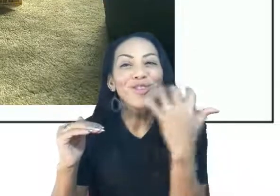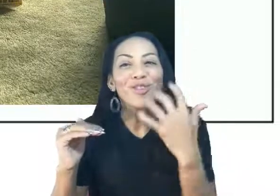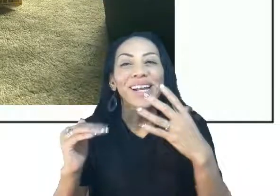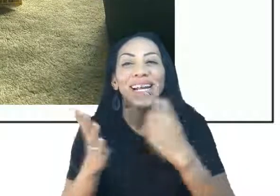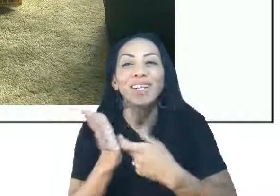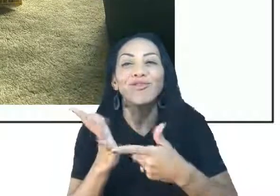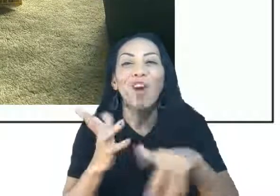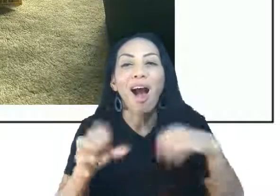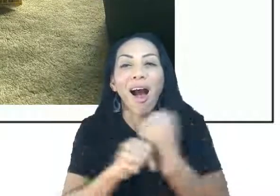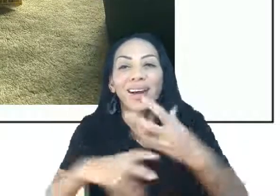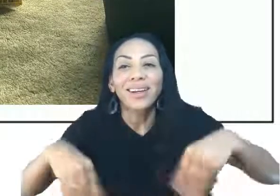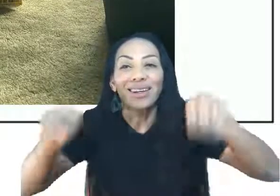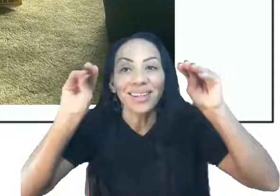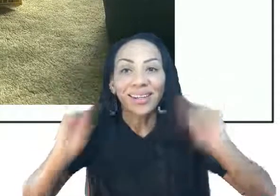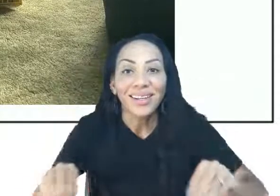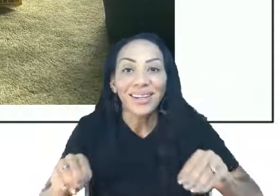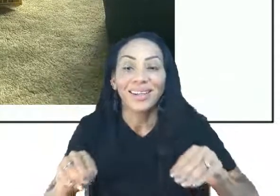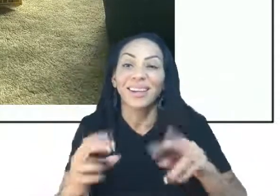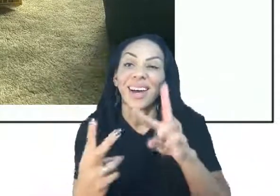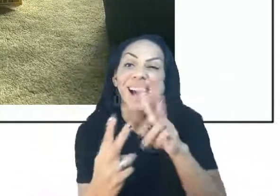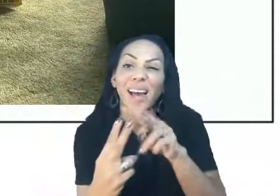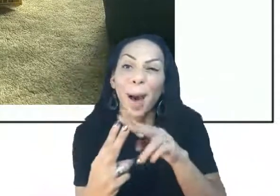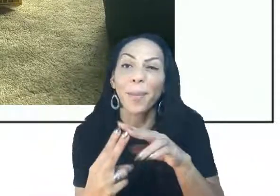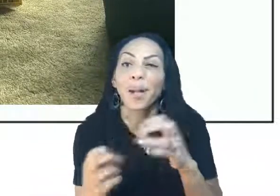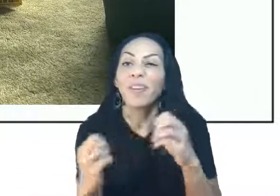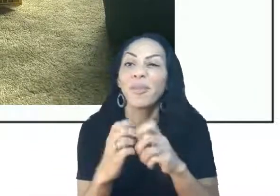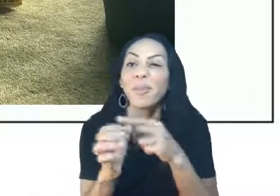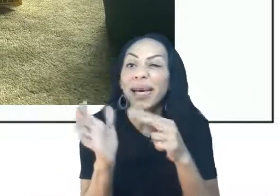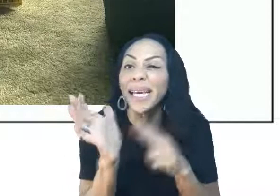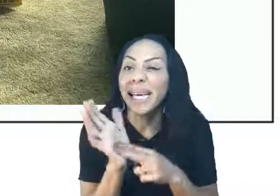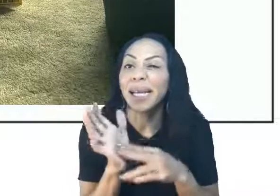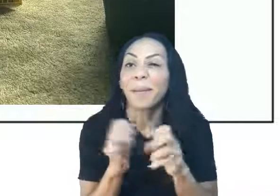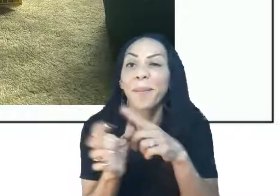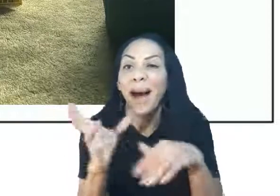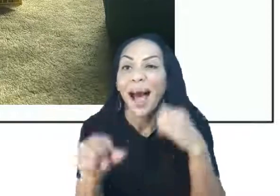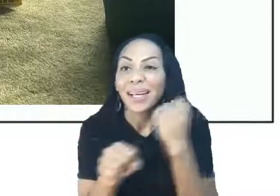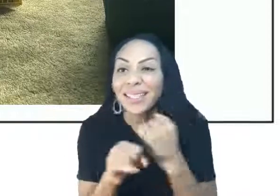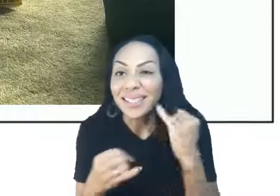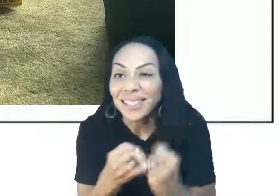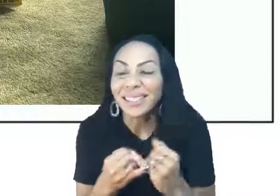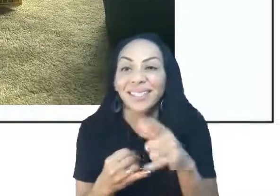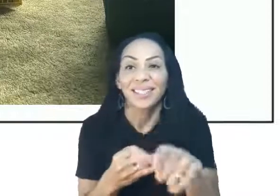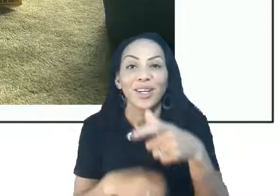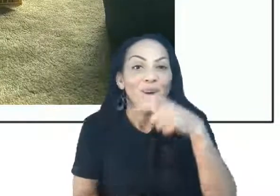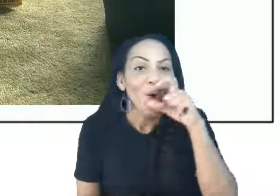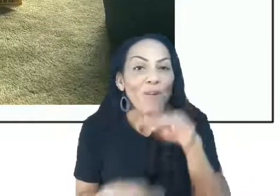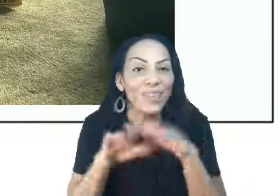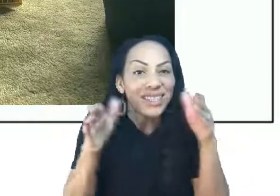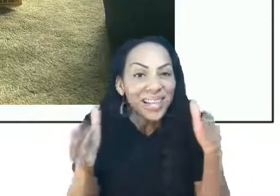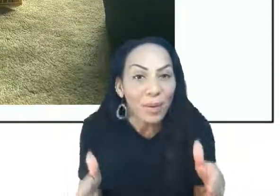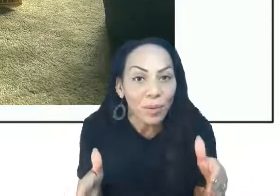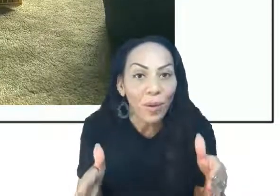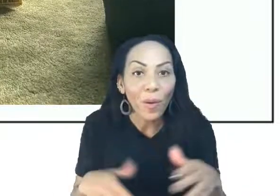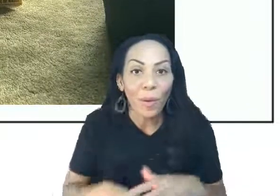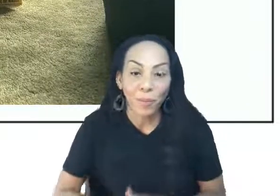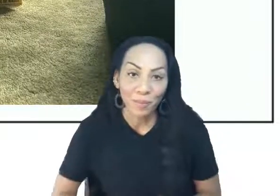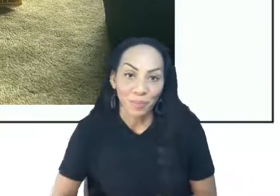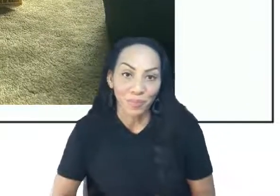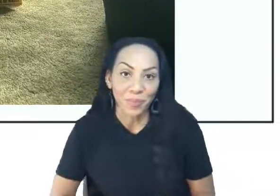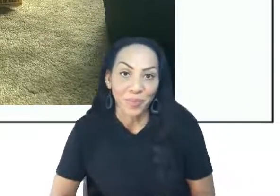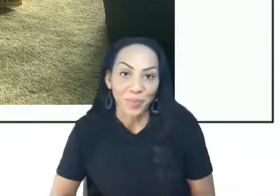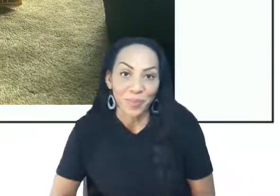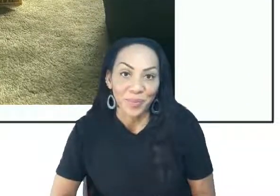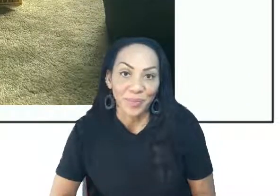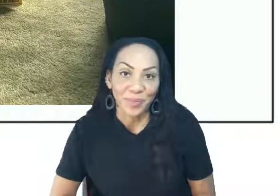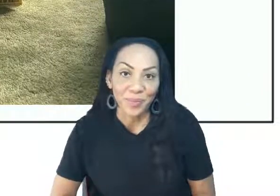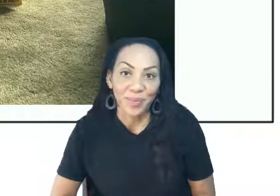bean bags and cushions. It's got a sweet little coffee table. I was reading Rest is Resistance when I